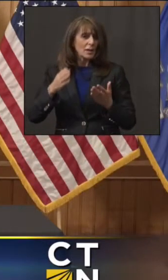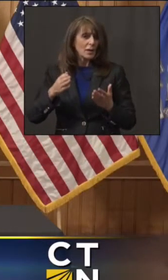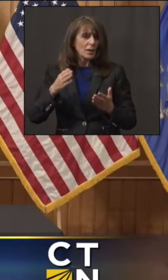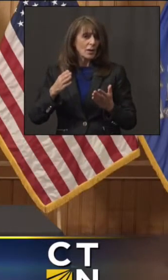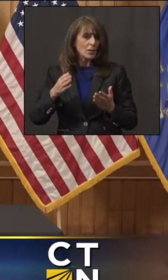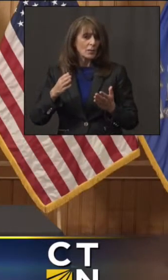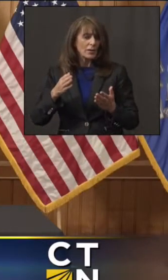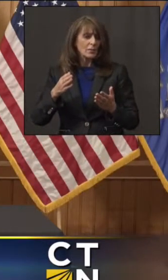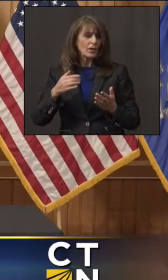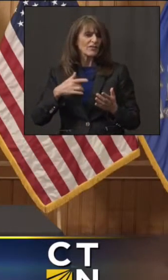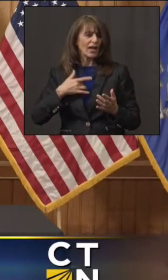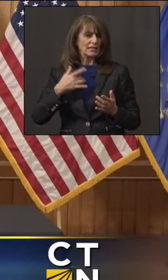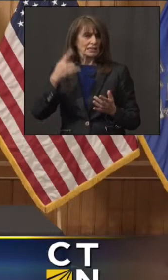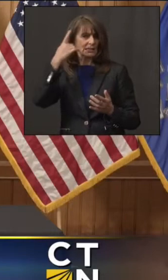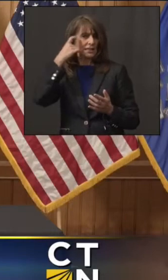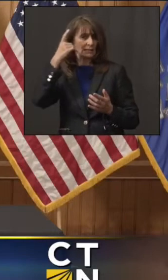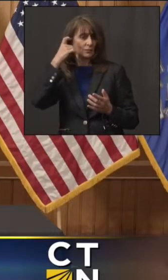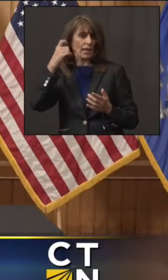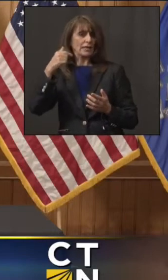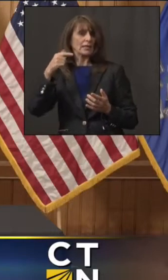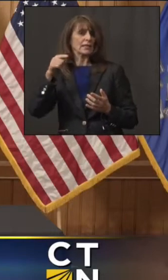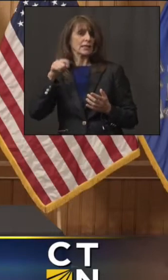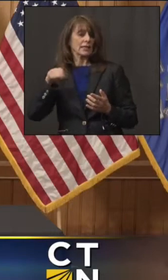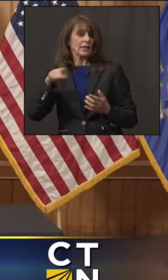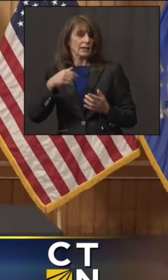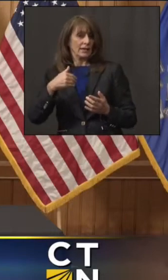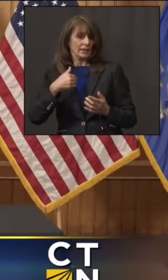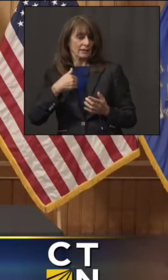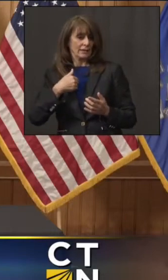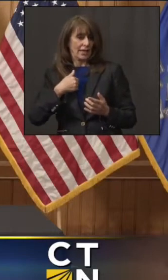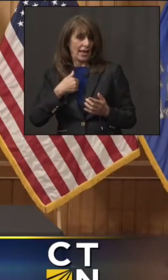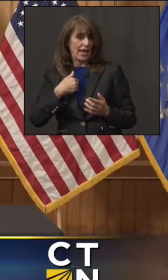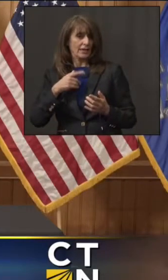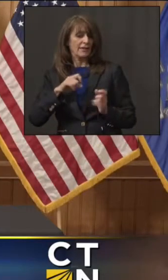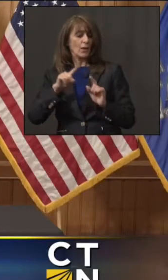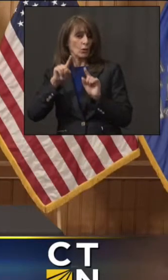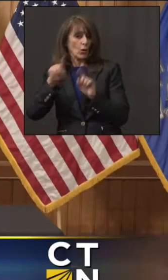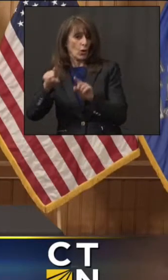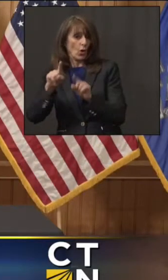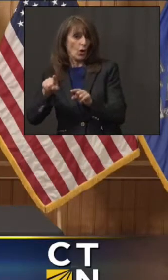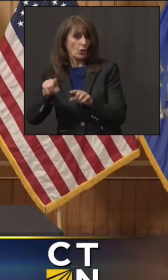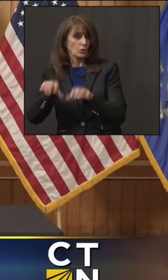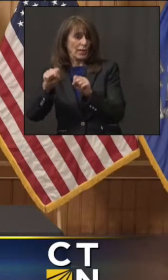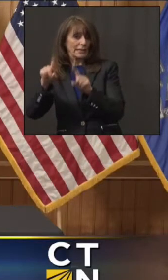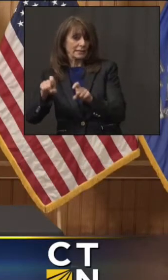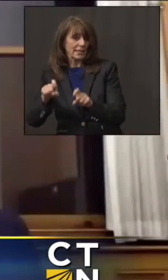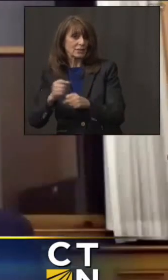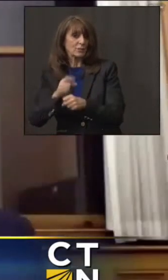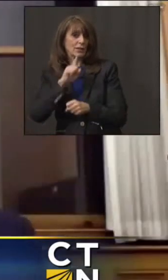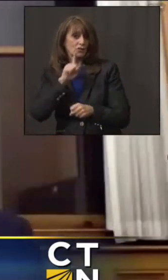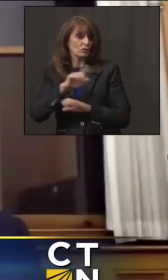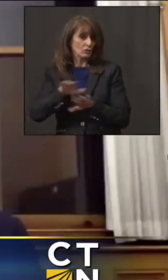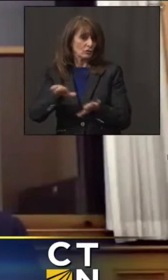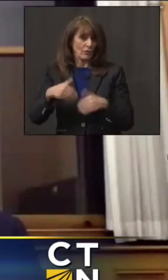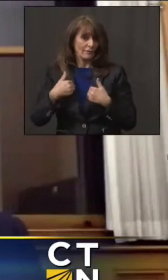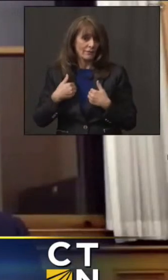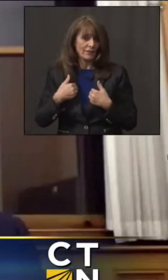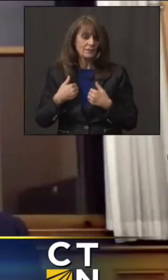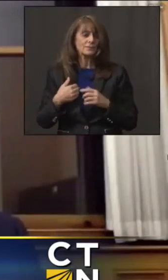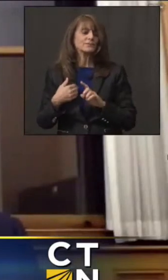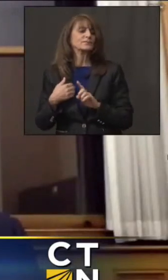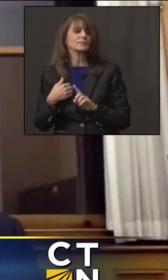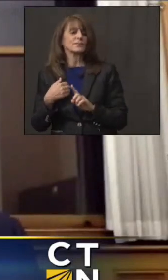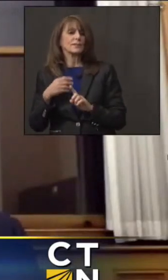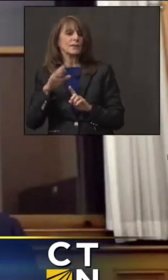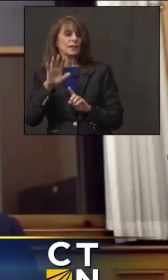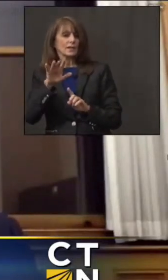suspect that they were infected getting tested just ahead of the holiday? No, because keep in mind, for